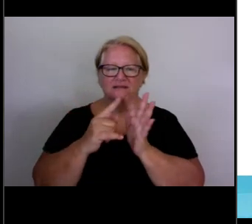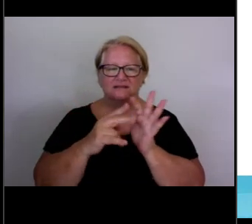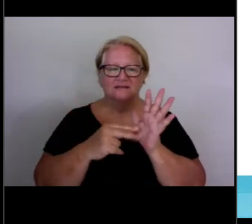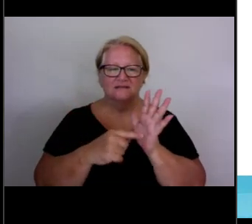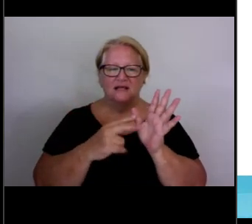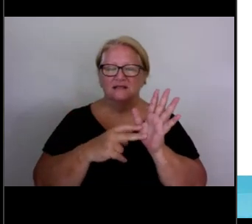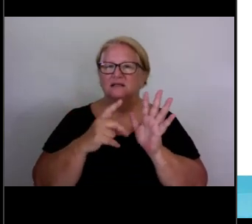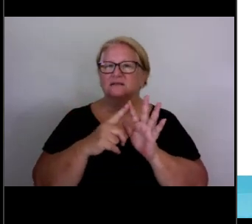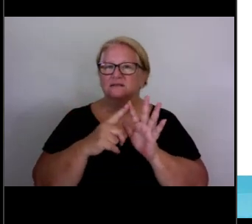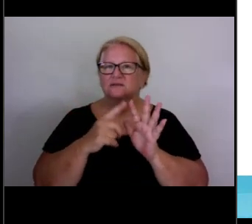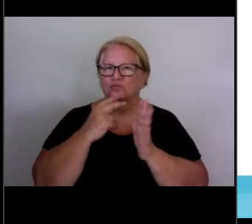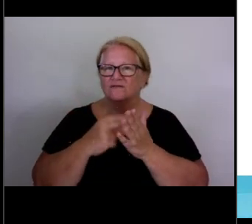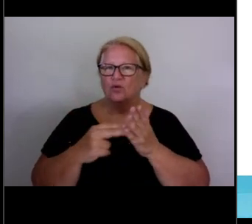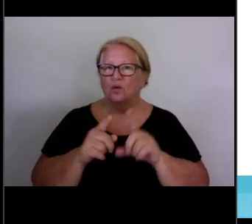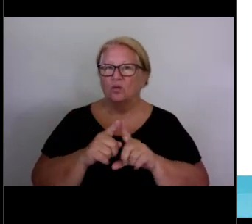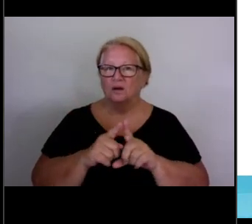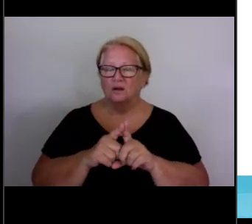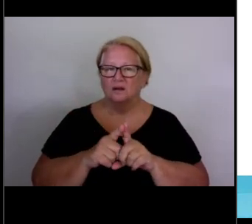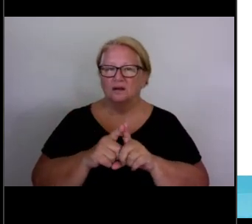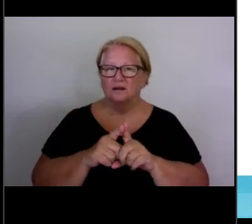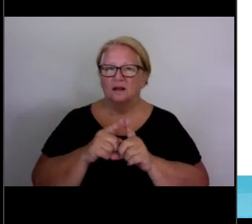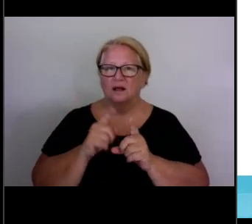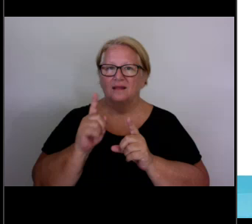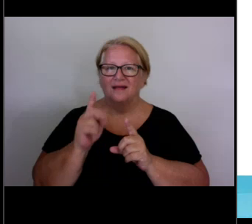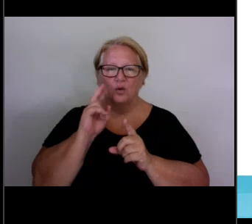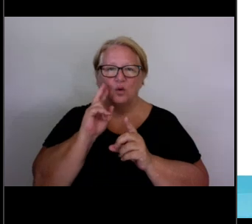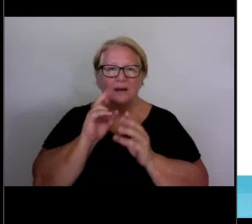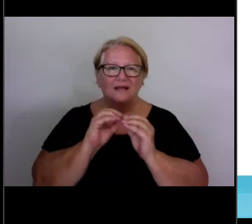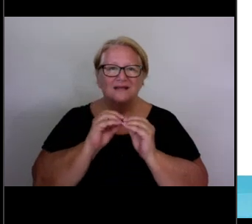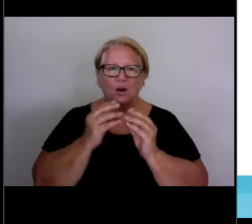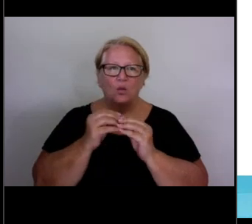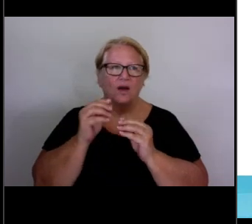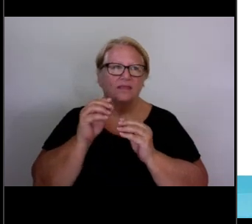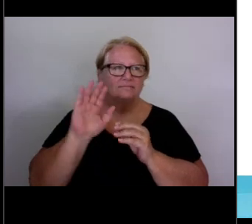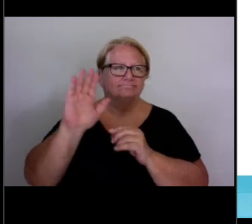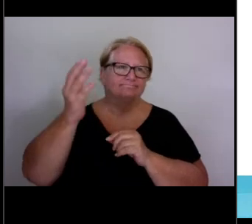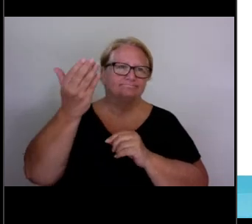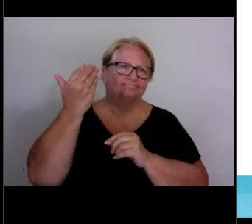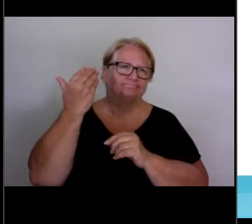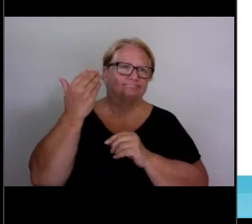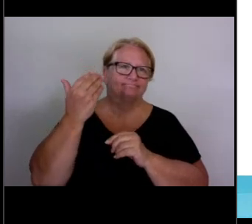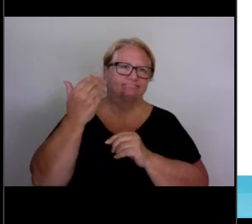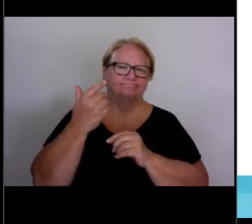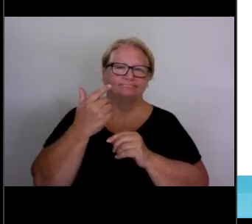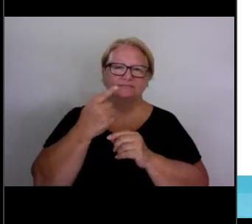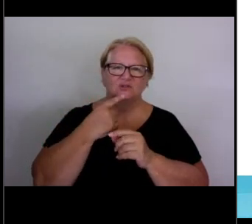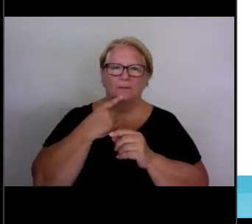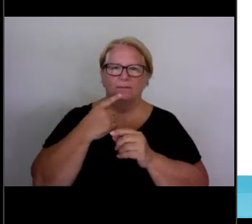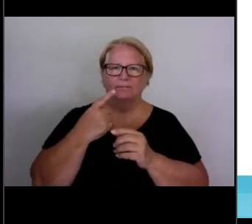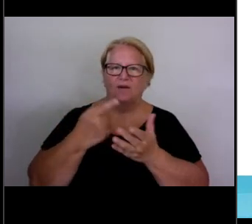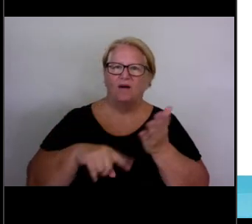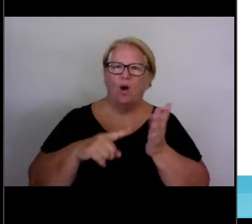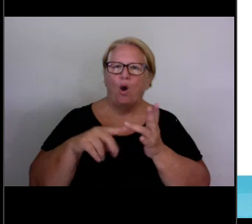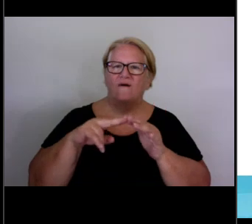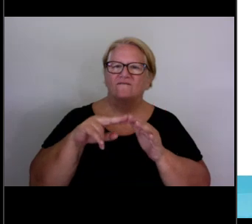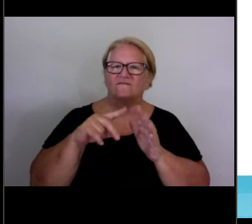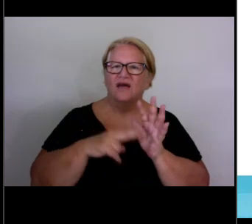types of referrals usually deal with you know, historic types of offences. So they could be, you